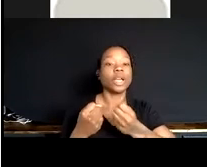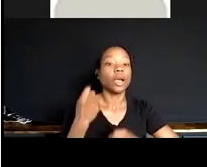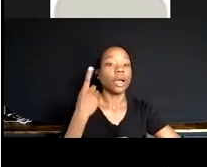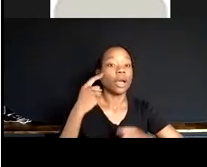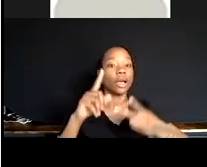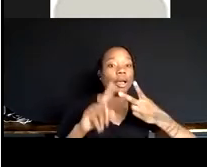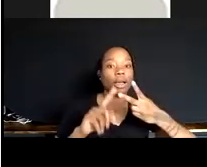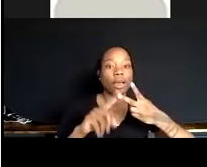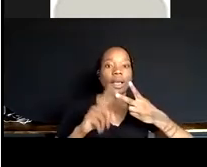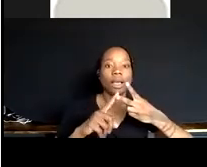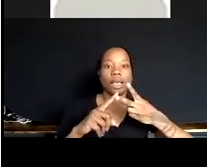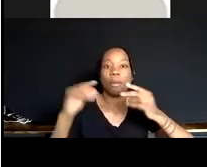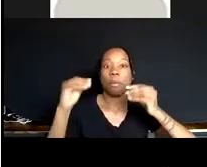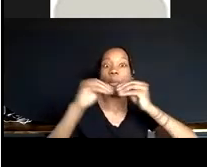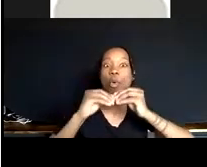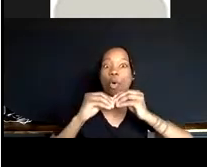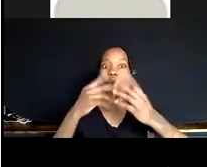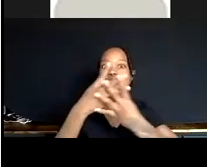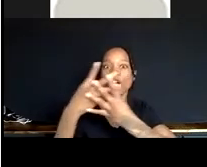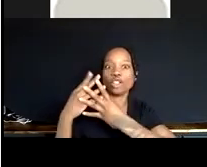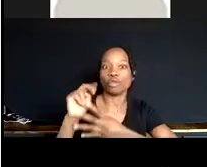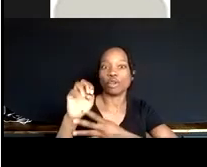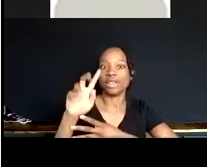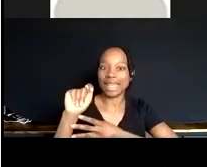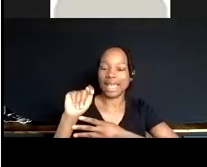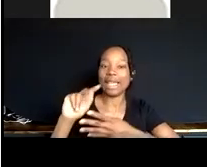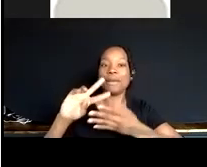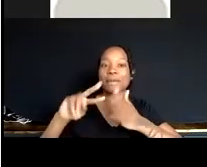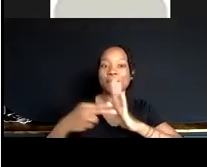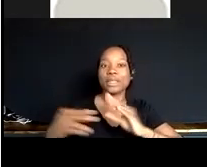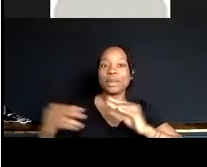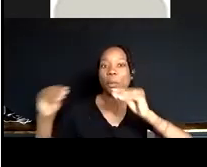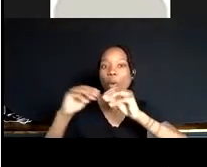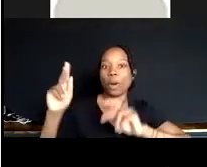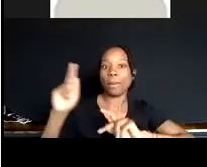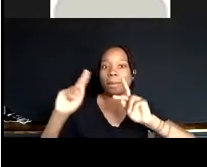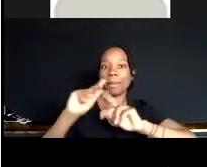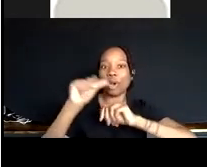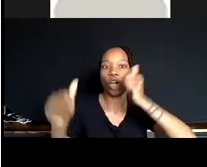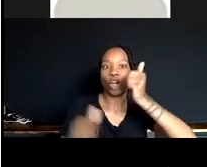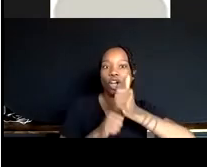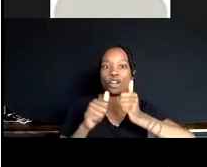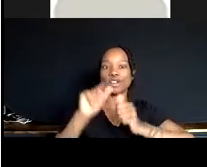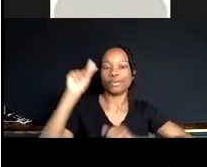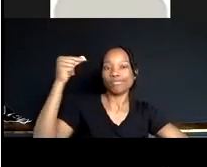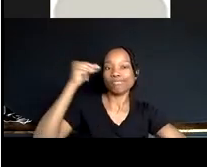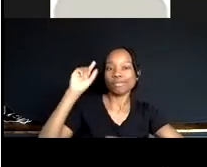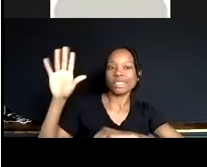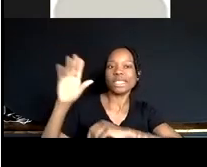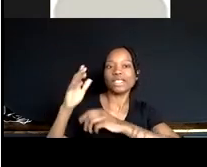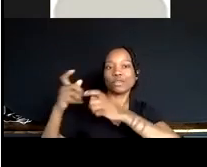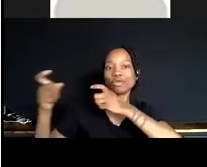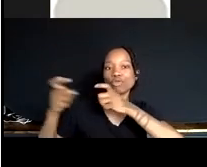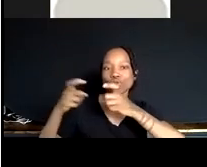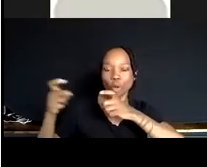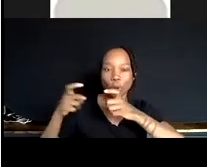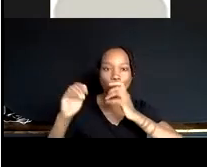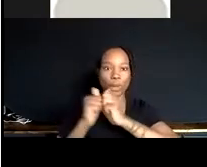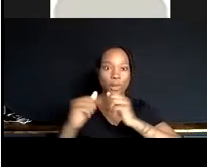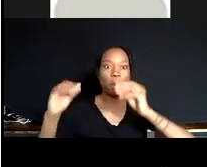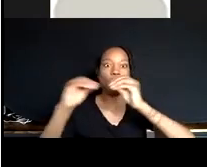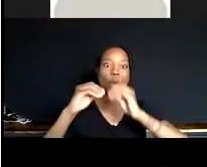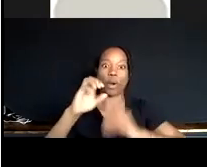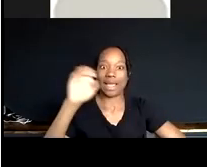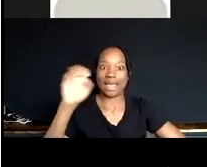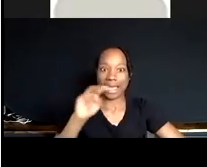actually increases, more people are now under the control of the state with the growth of electronic monitors. And these devices, now that they